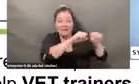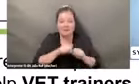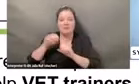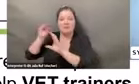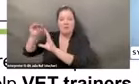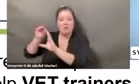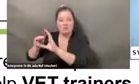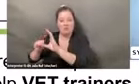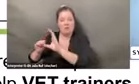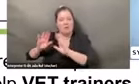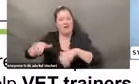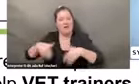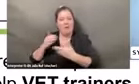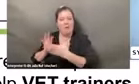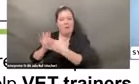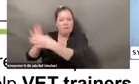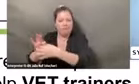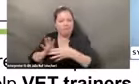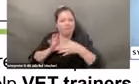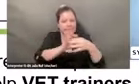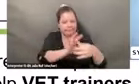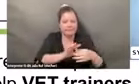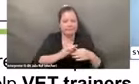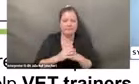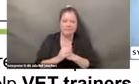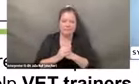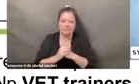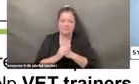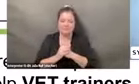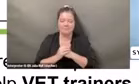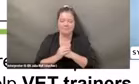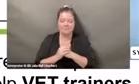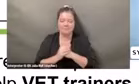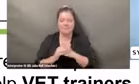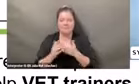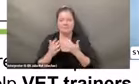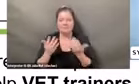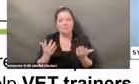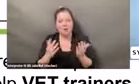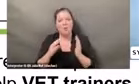Overall, we can say that chapter 4